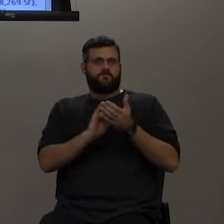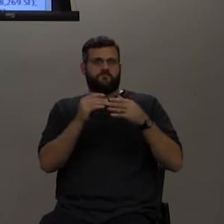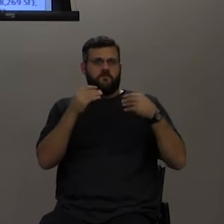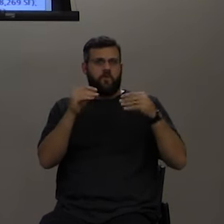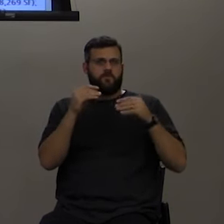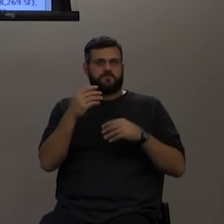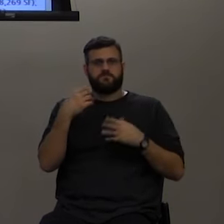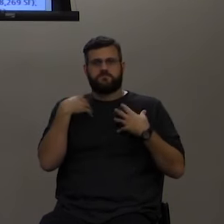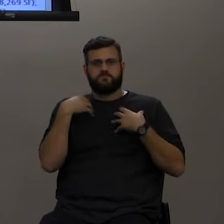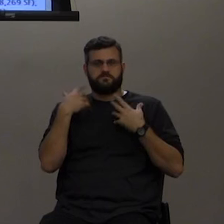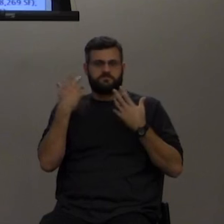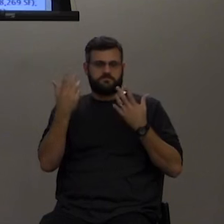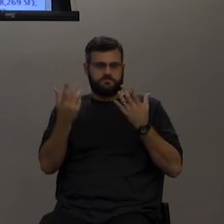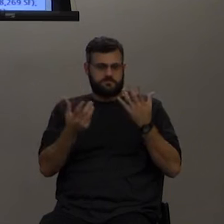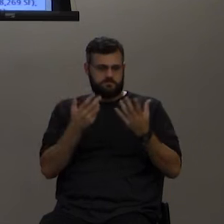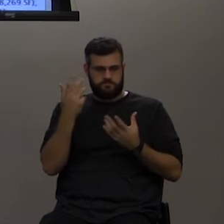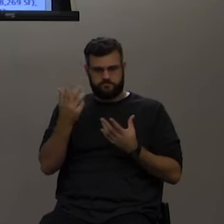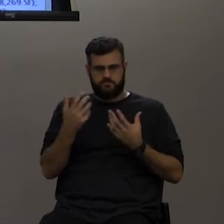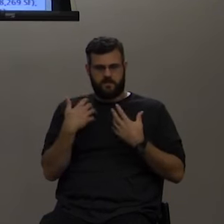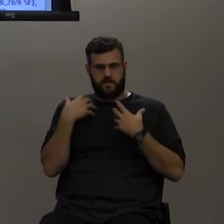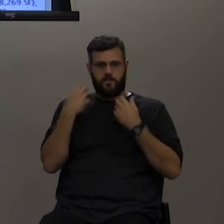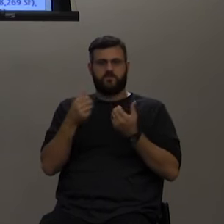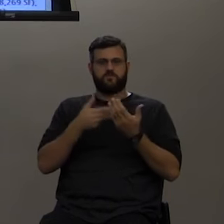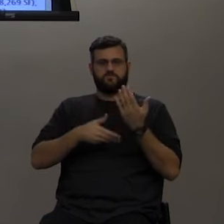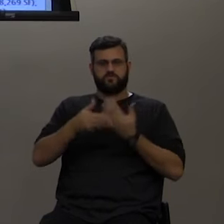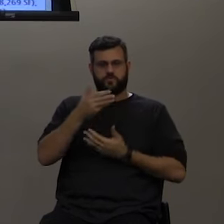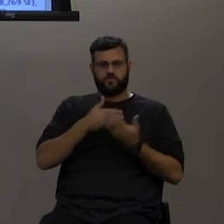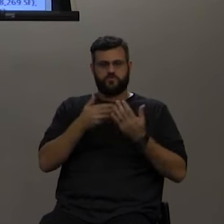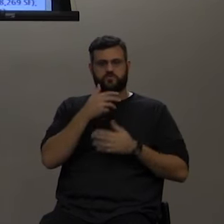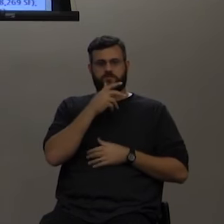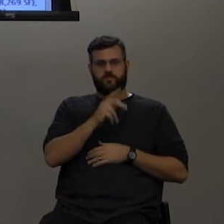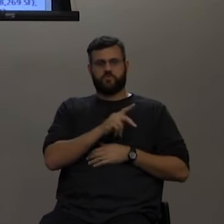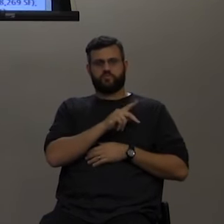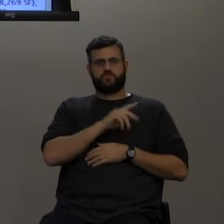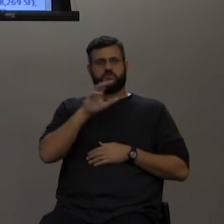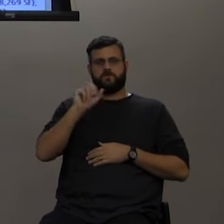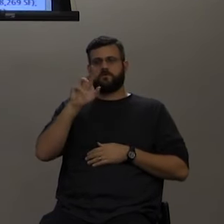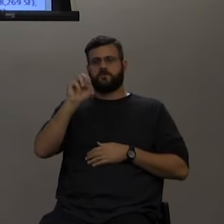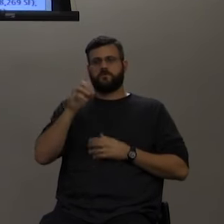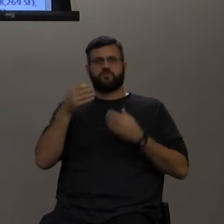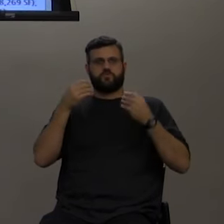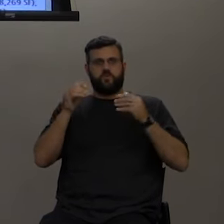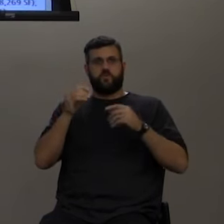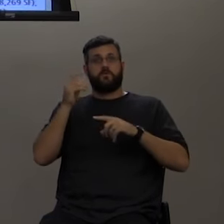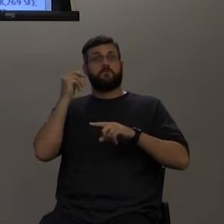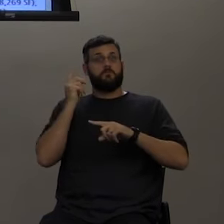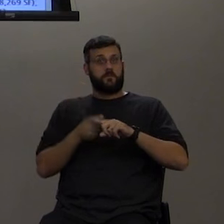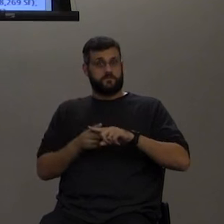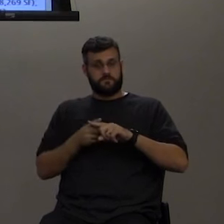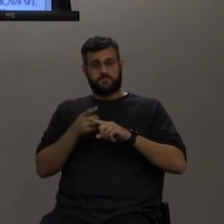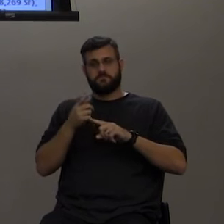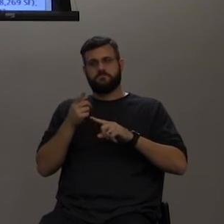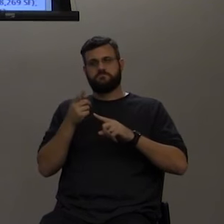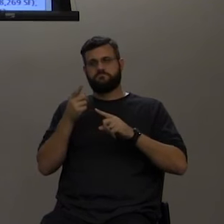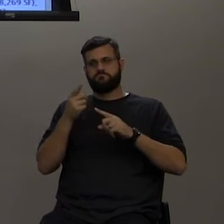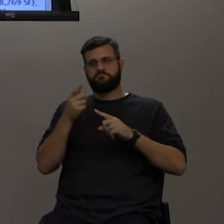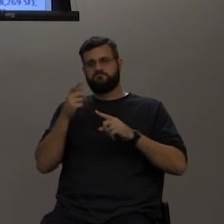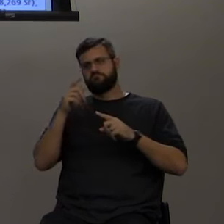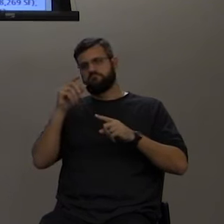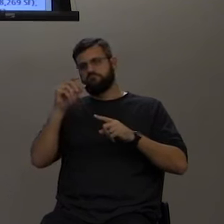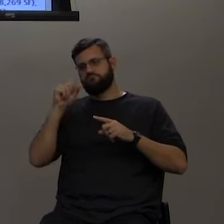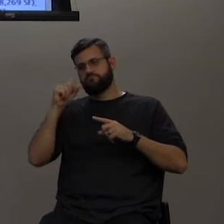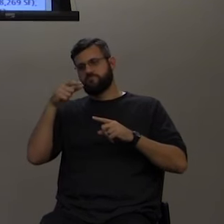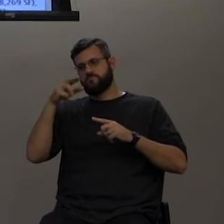in the healthcare, and sorry, in the health and social and personal care stores, as well as supportable square footage